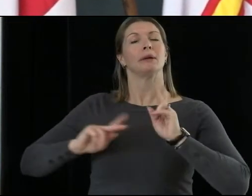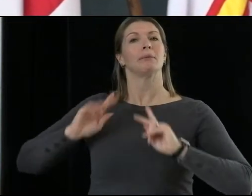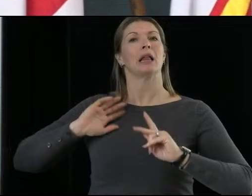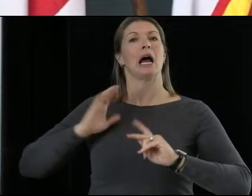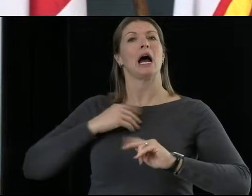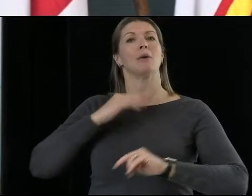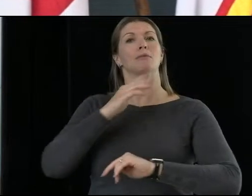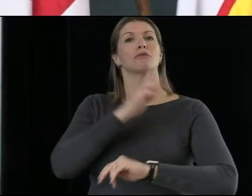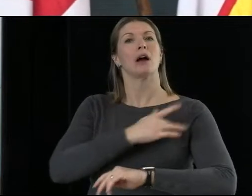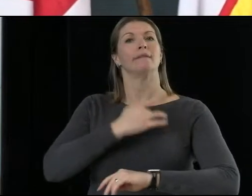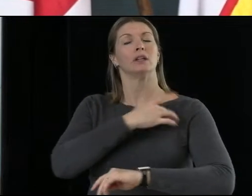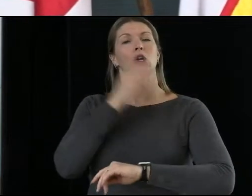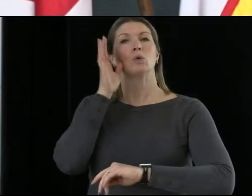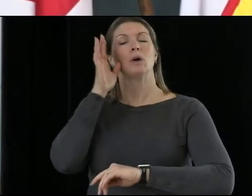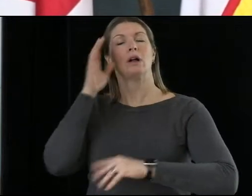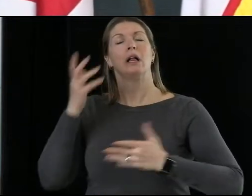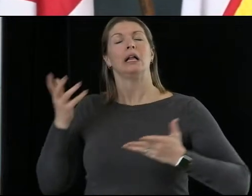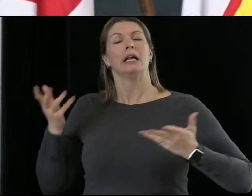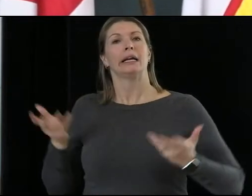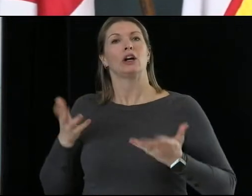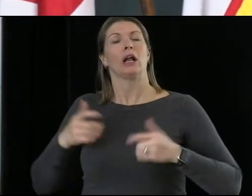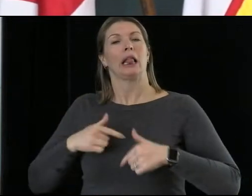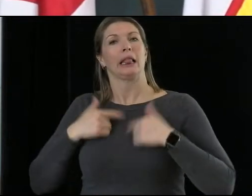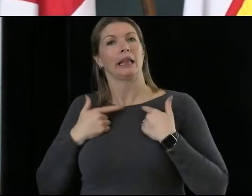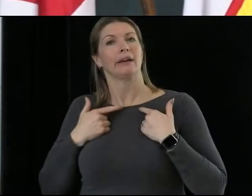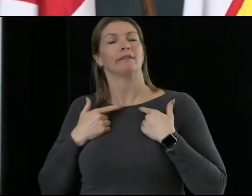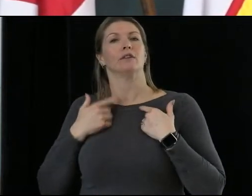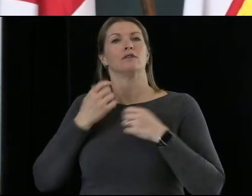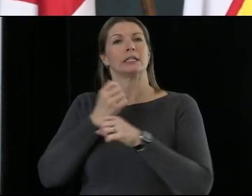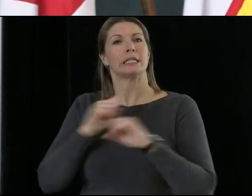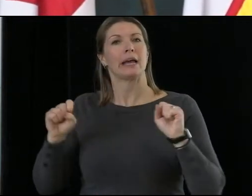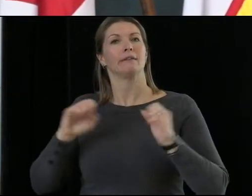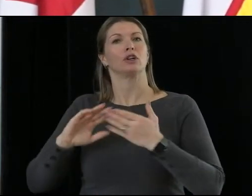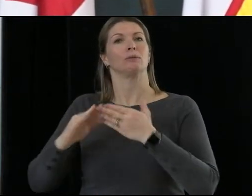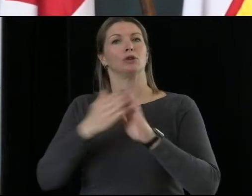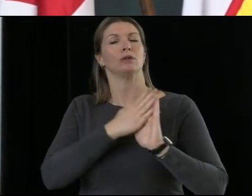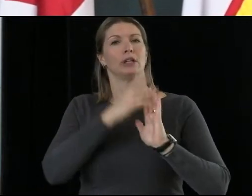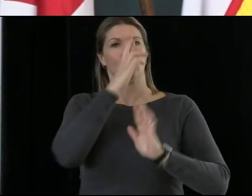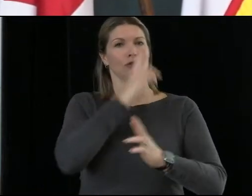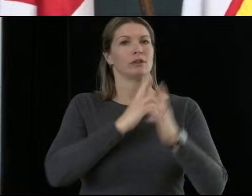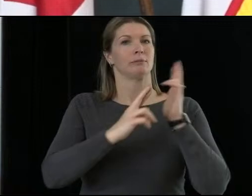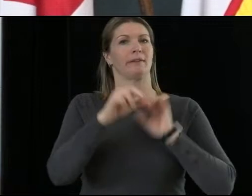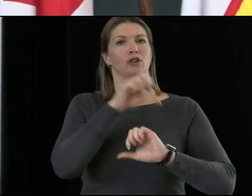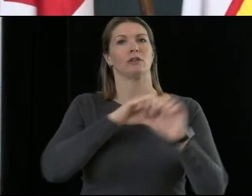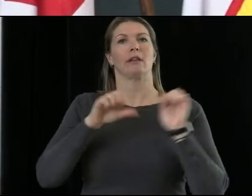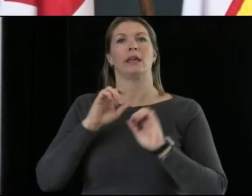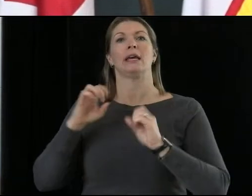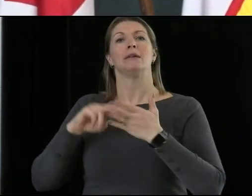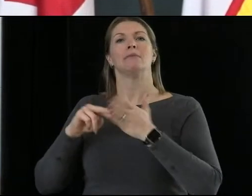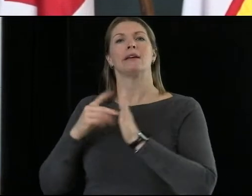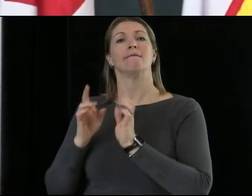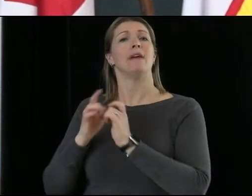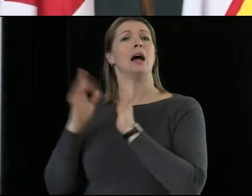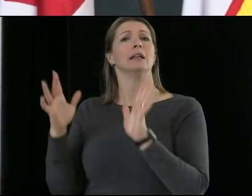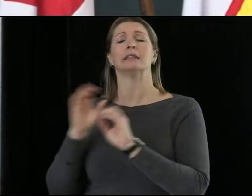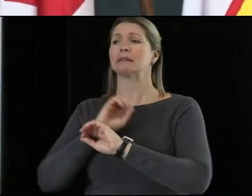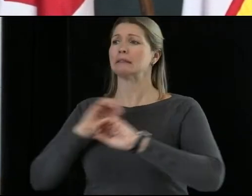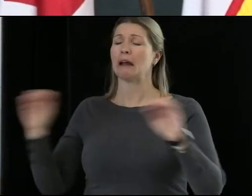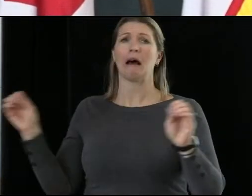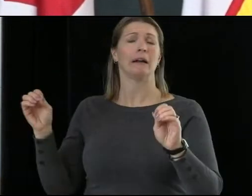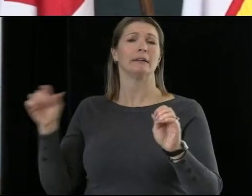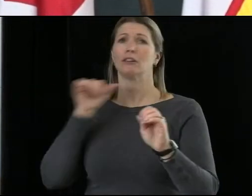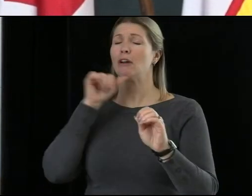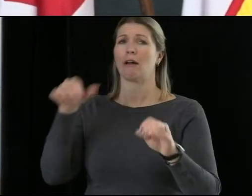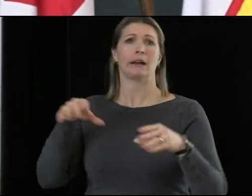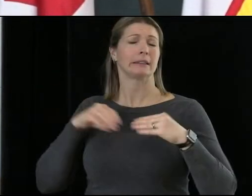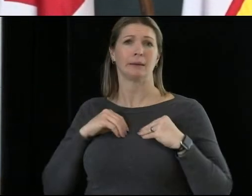caring communities where there is inherent respect for each other and violence of any sort is unacceptable. And